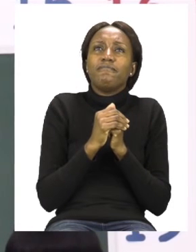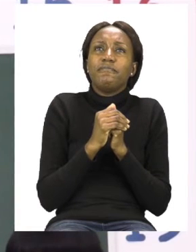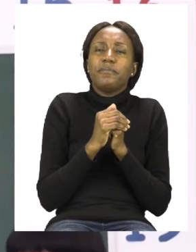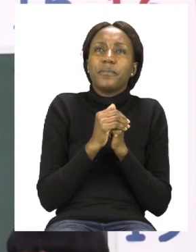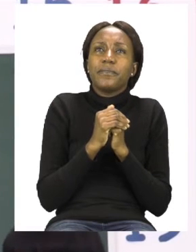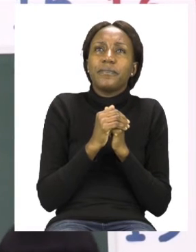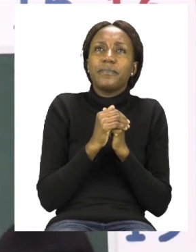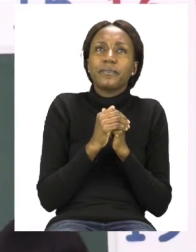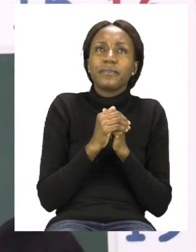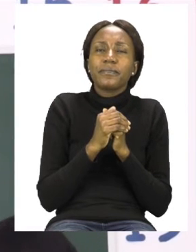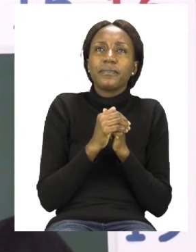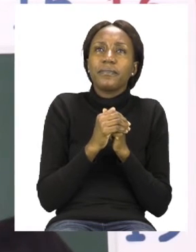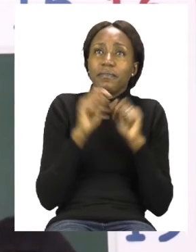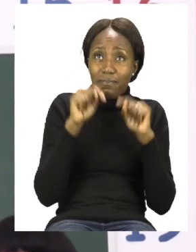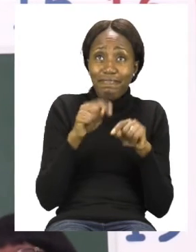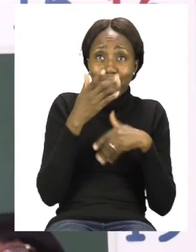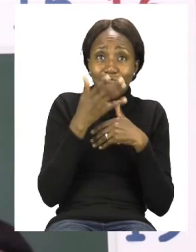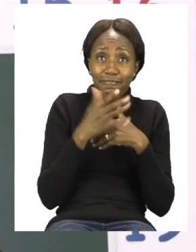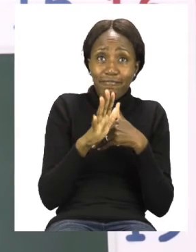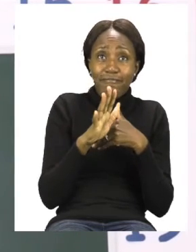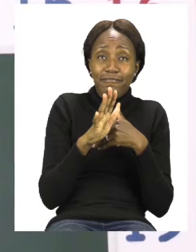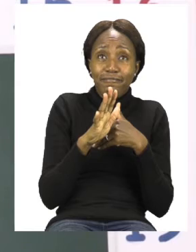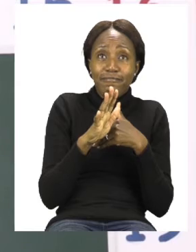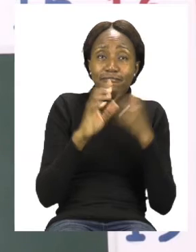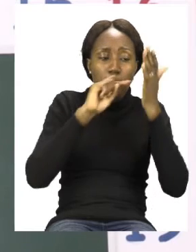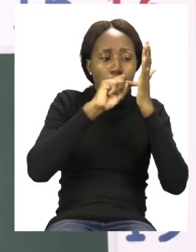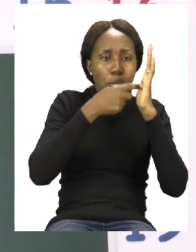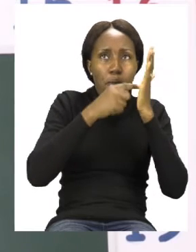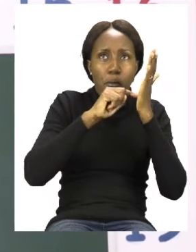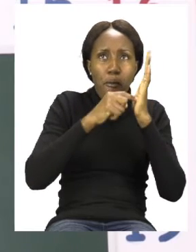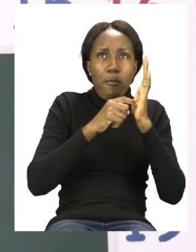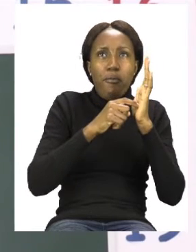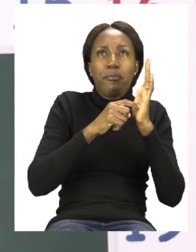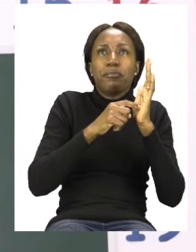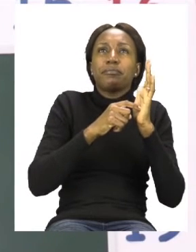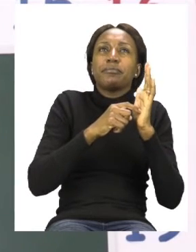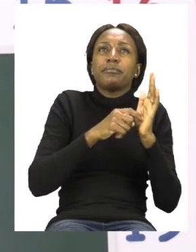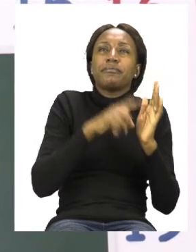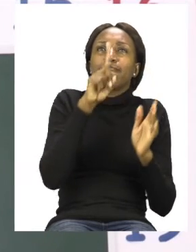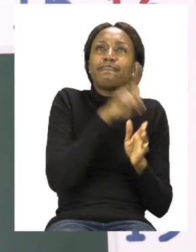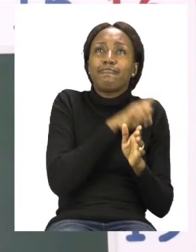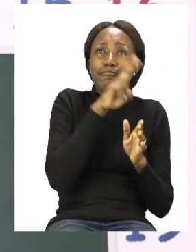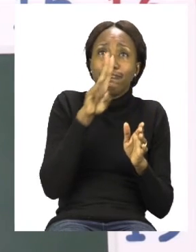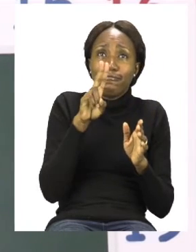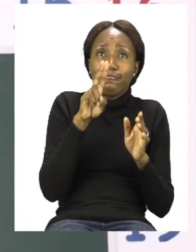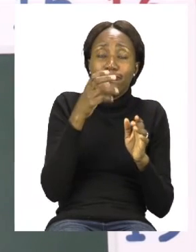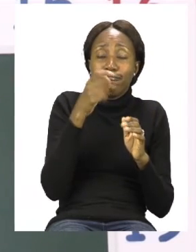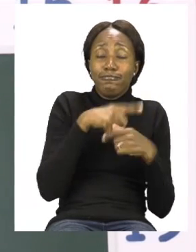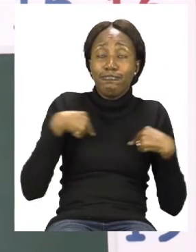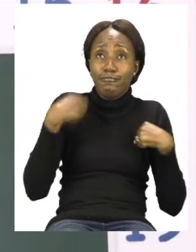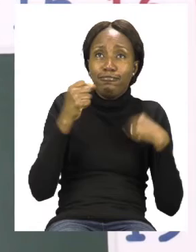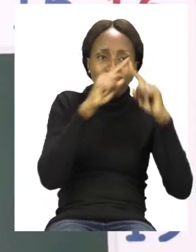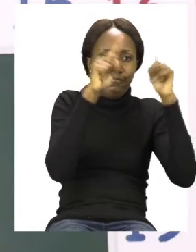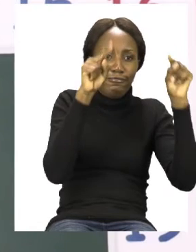mistakes. Now that we are done with that, we are now going to put dots in our die. Now we have 2